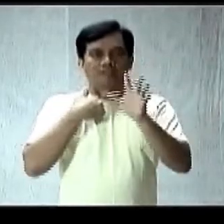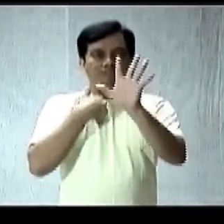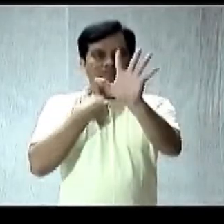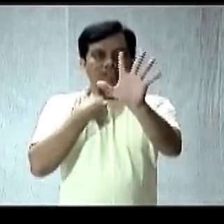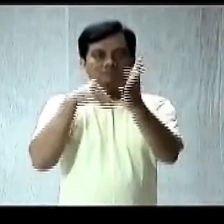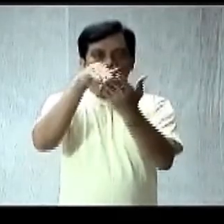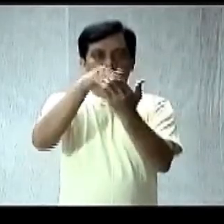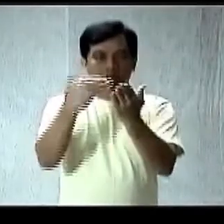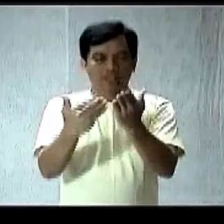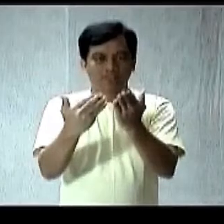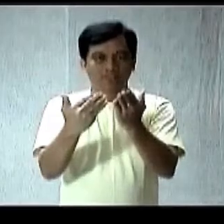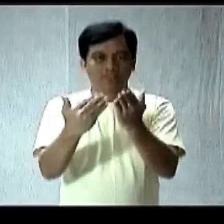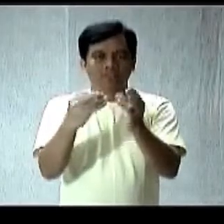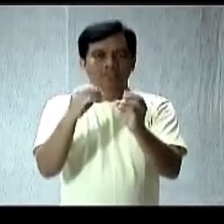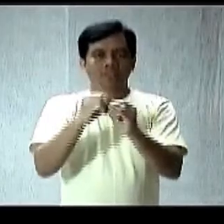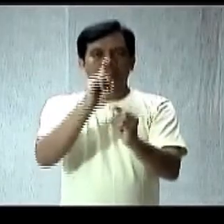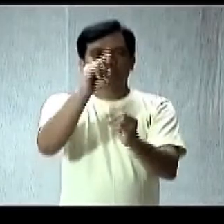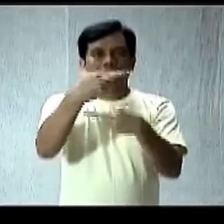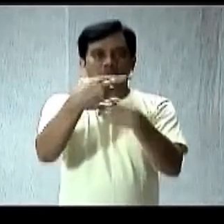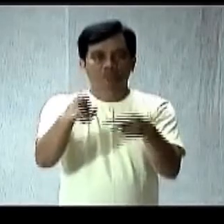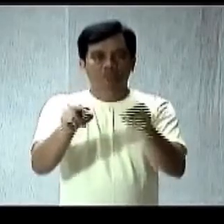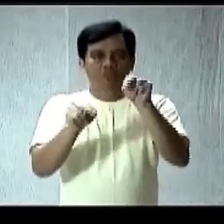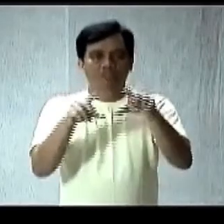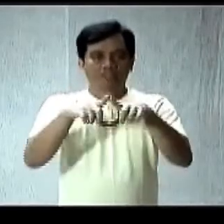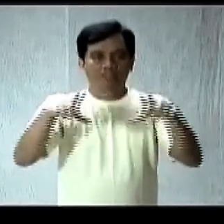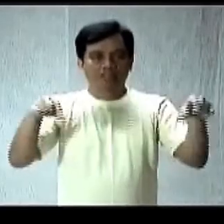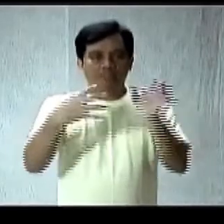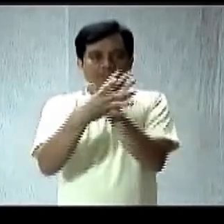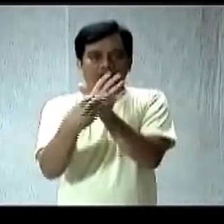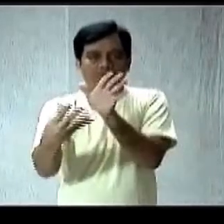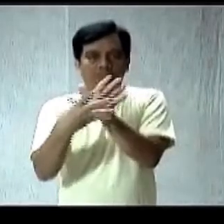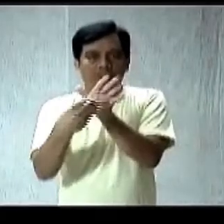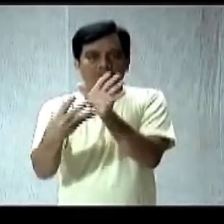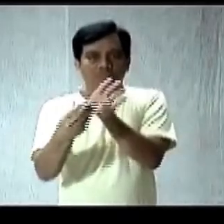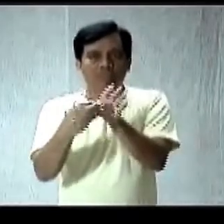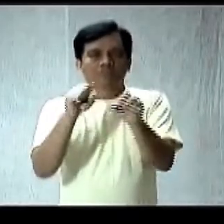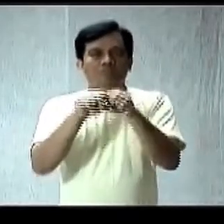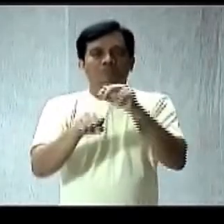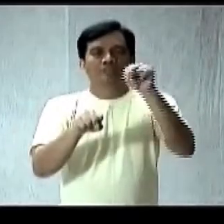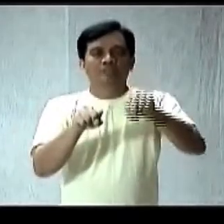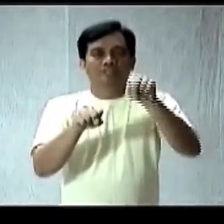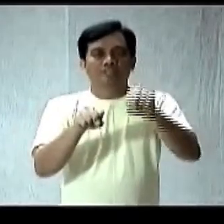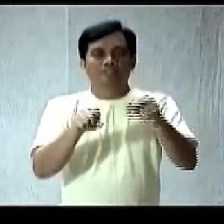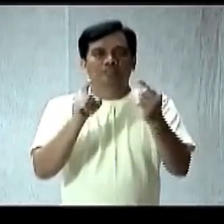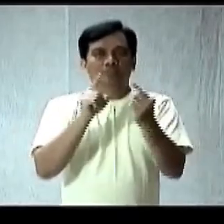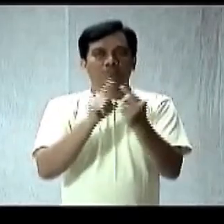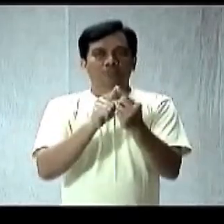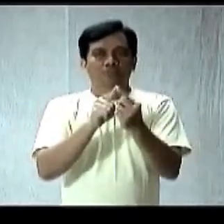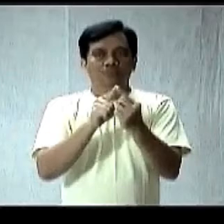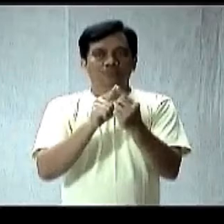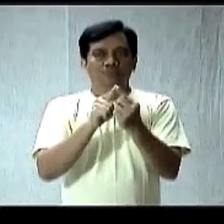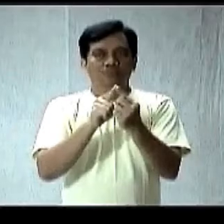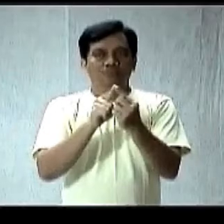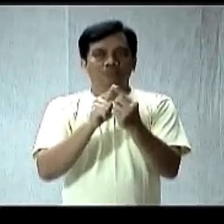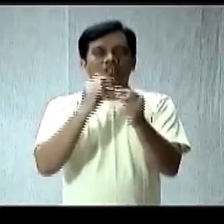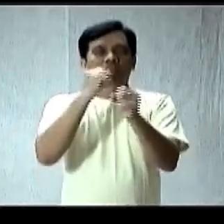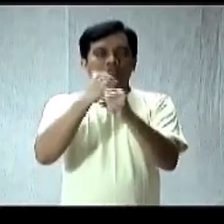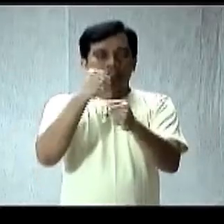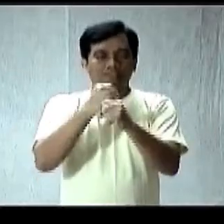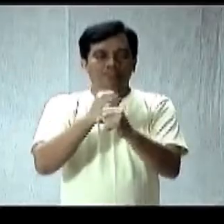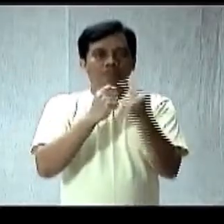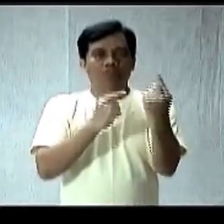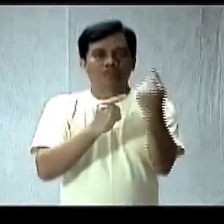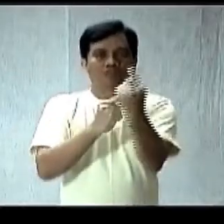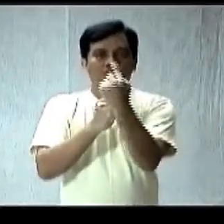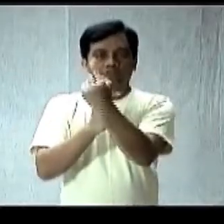we are 5 students in one room who need a braille copy of it, so we need to